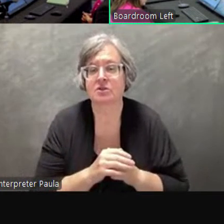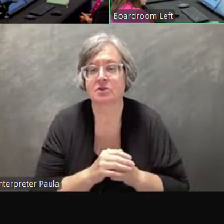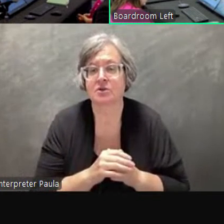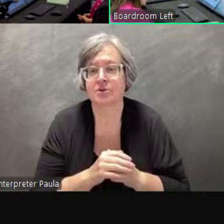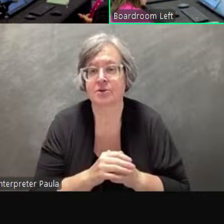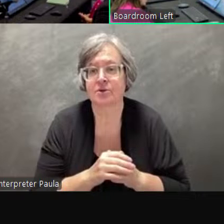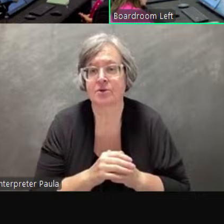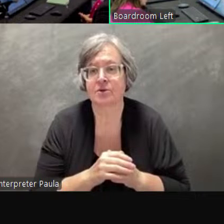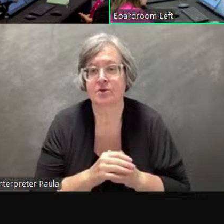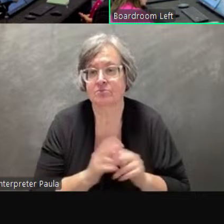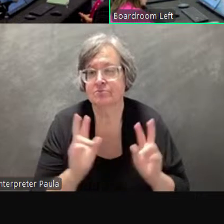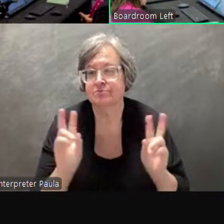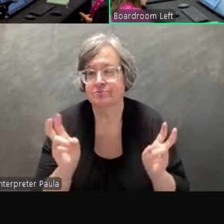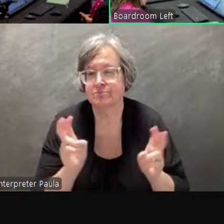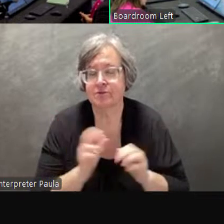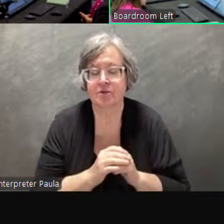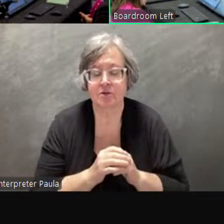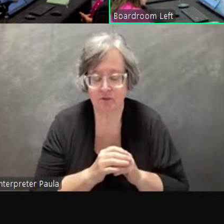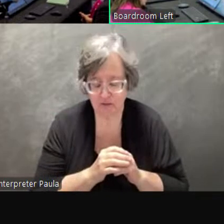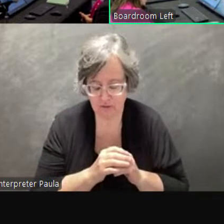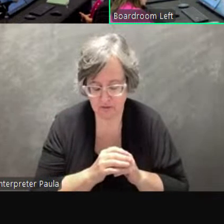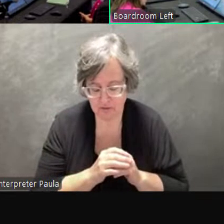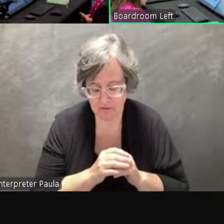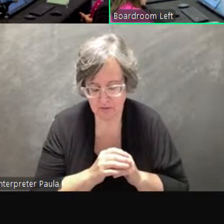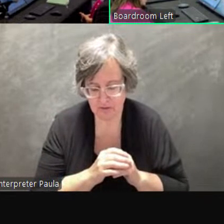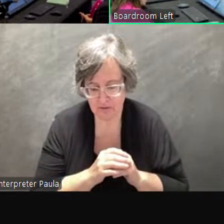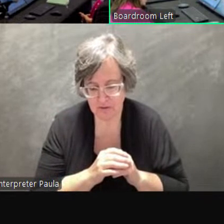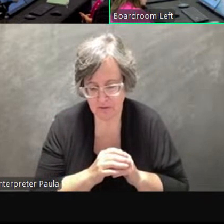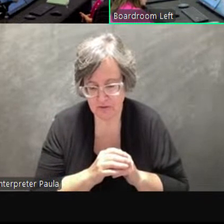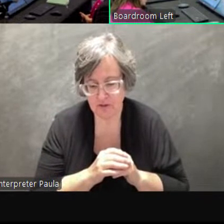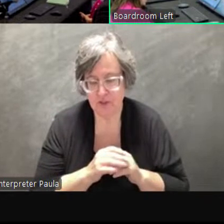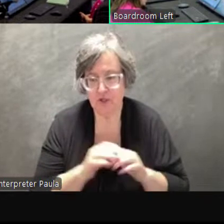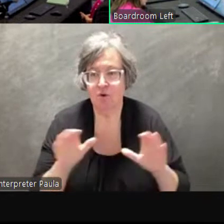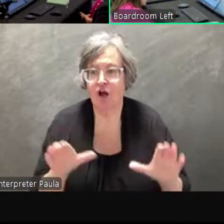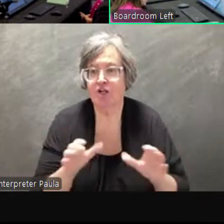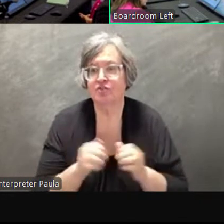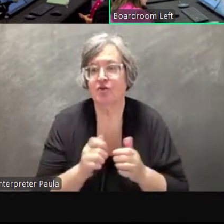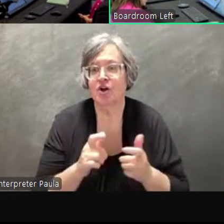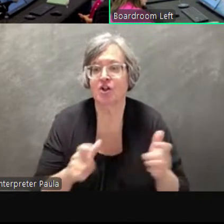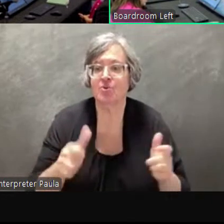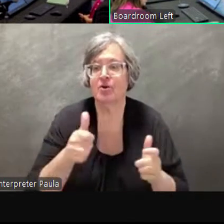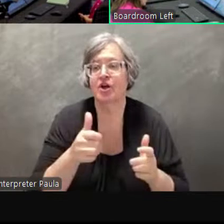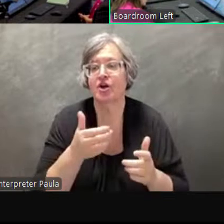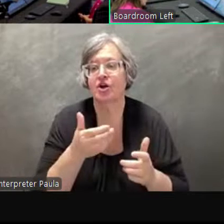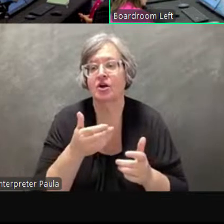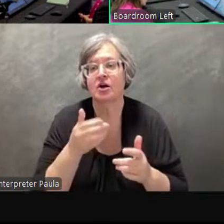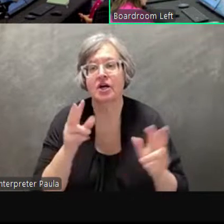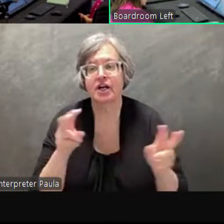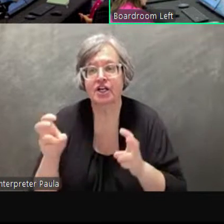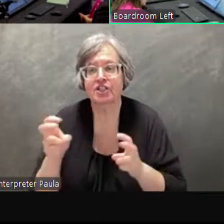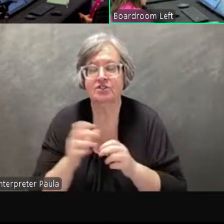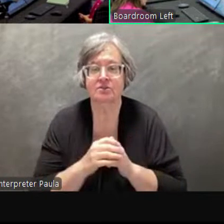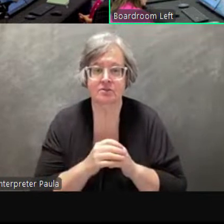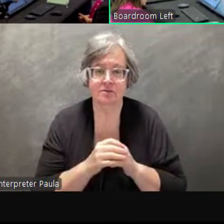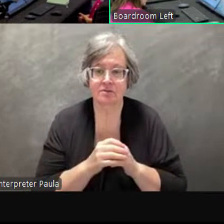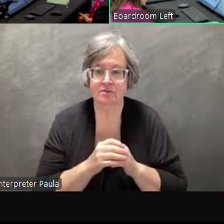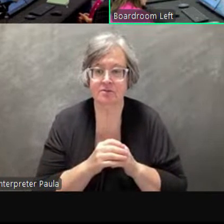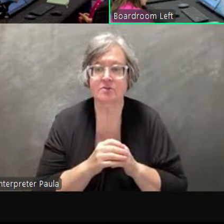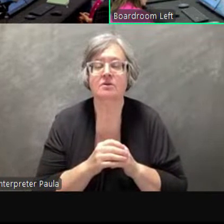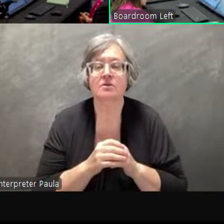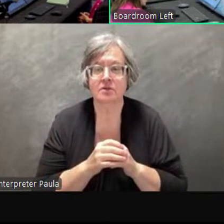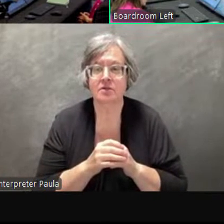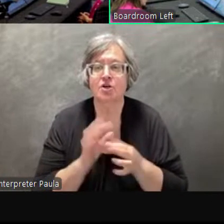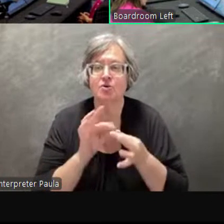are, as you may be aware, very active in much bigger issues that are more citywide and countywide around some